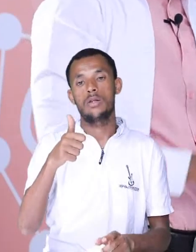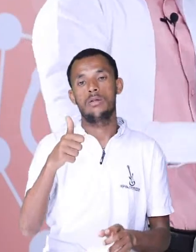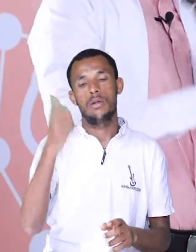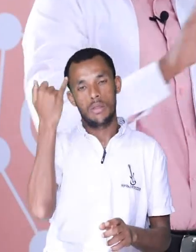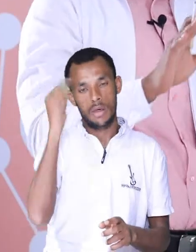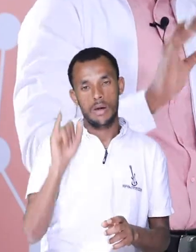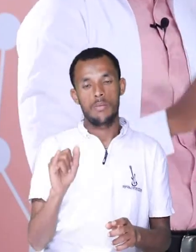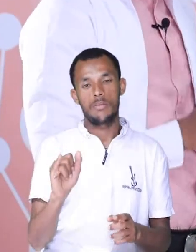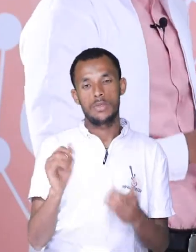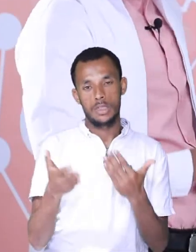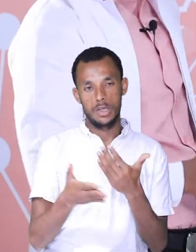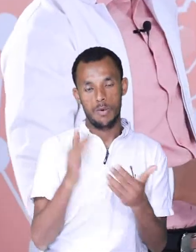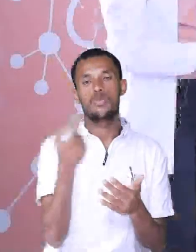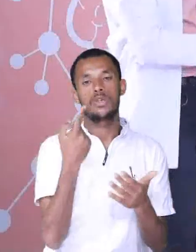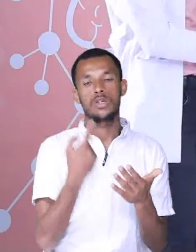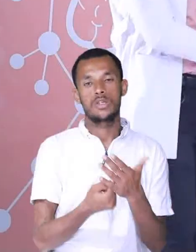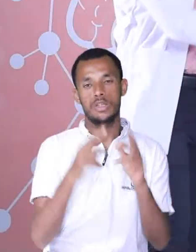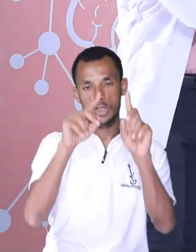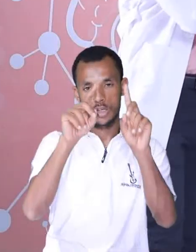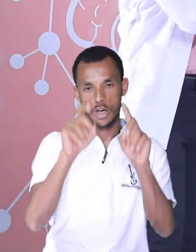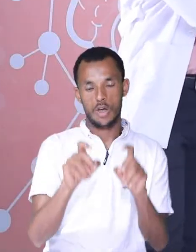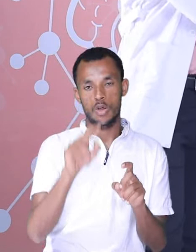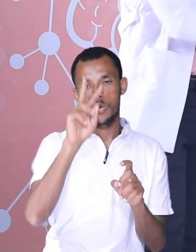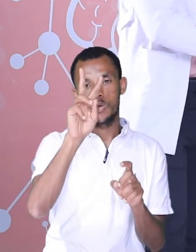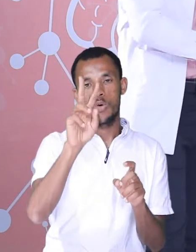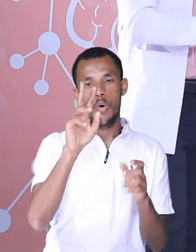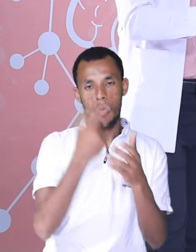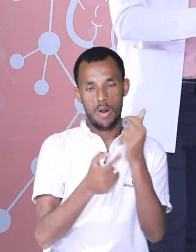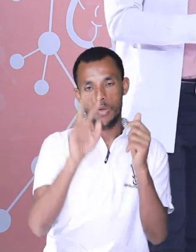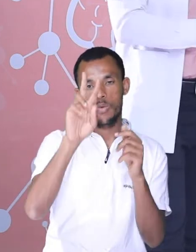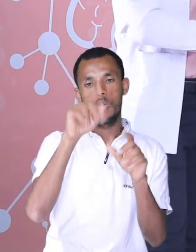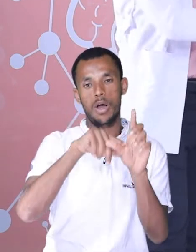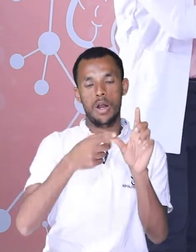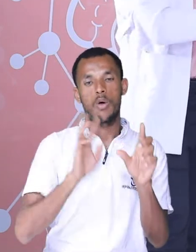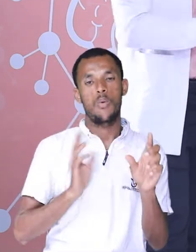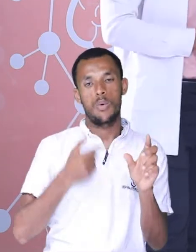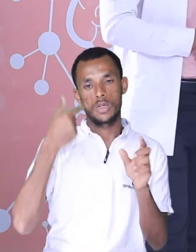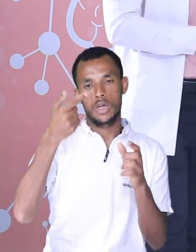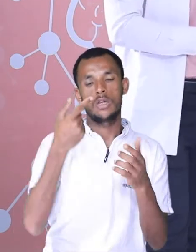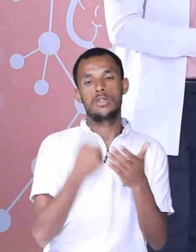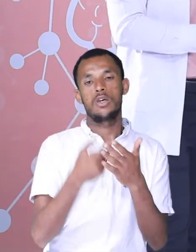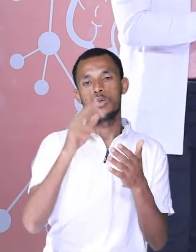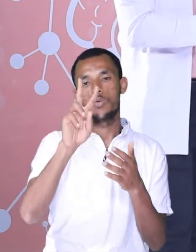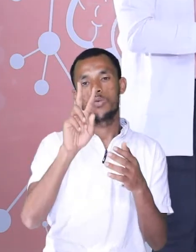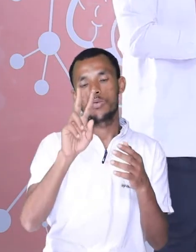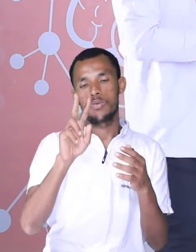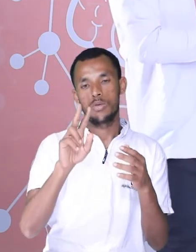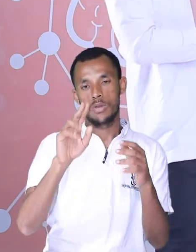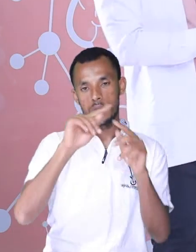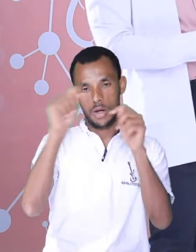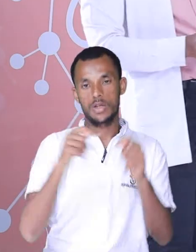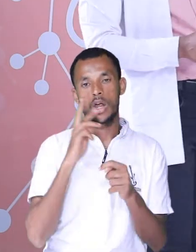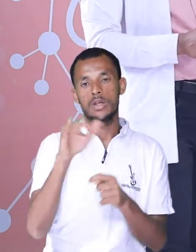theorem. So simply by checking only two angles, we can say the two triangles are similar because